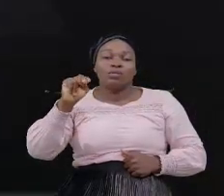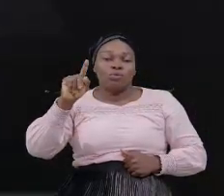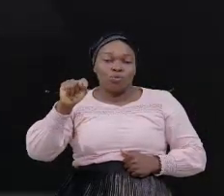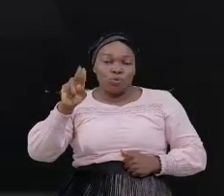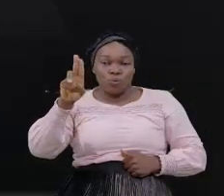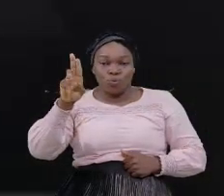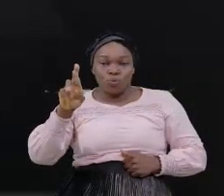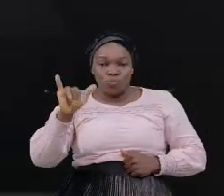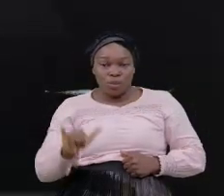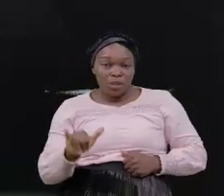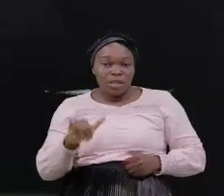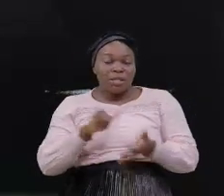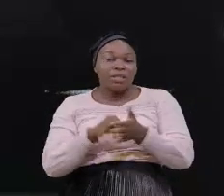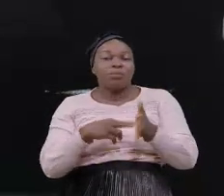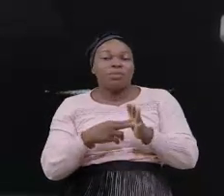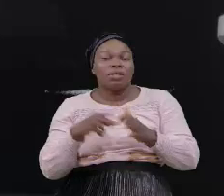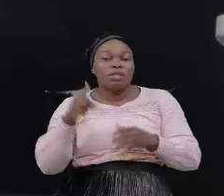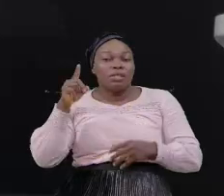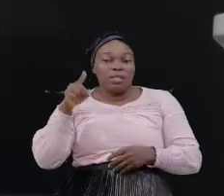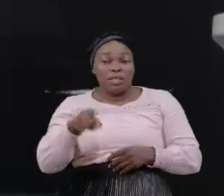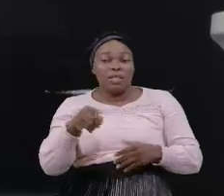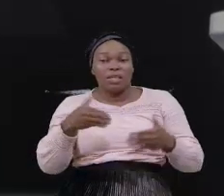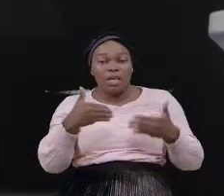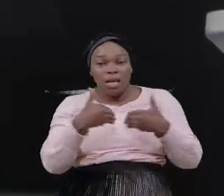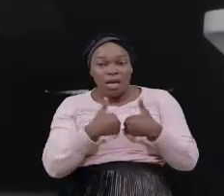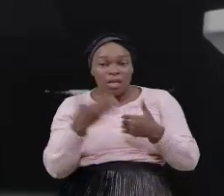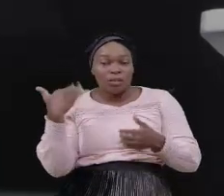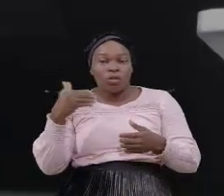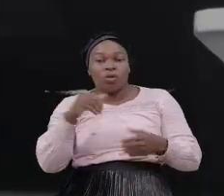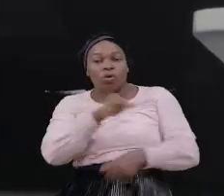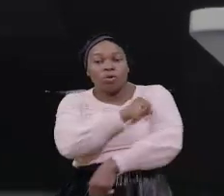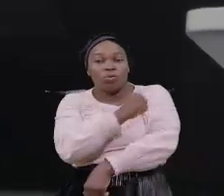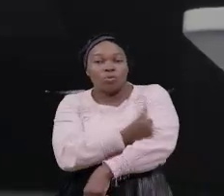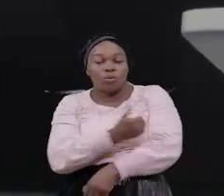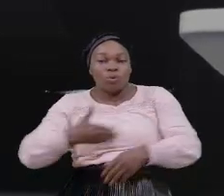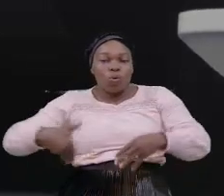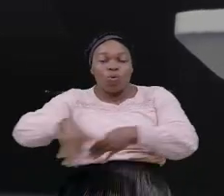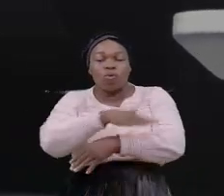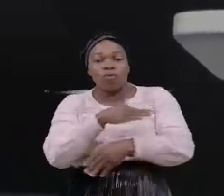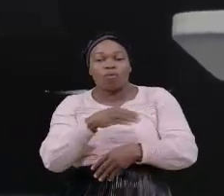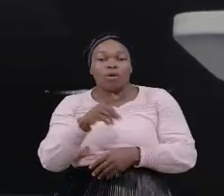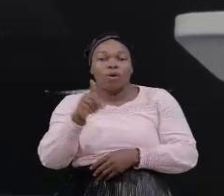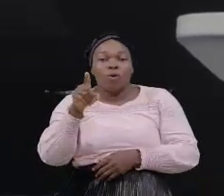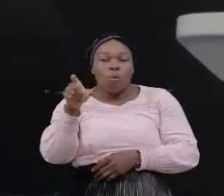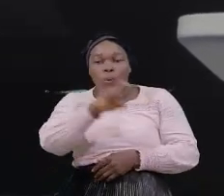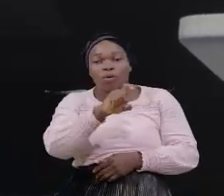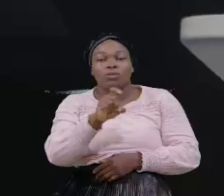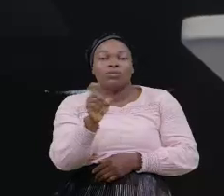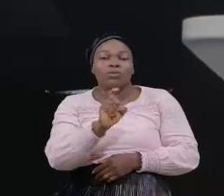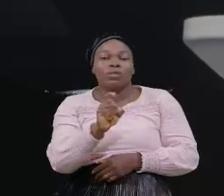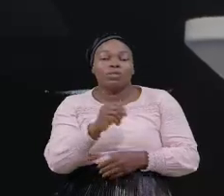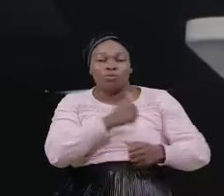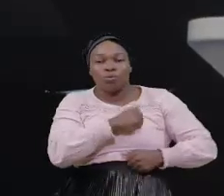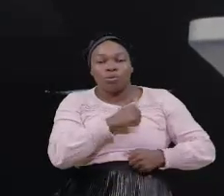had authority over 100 soldiers. But the sickness